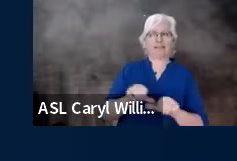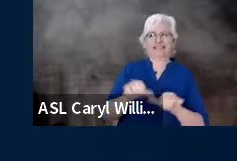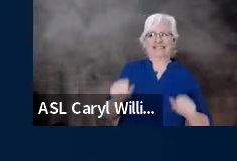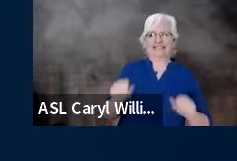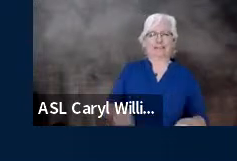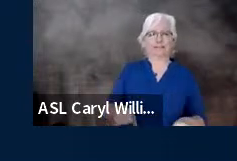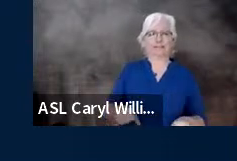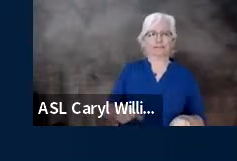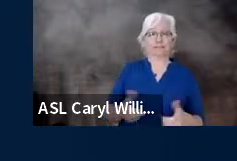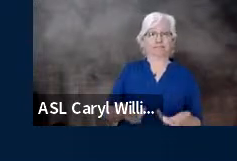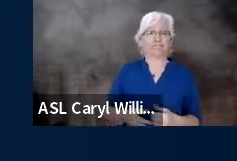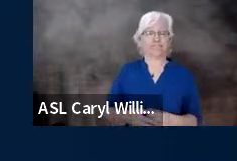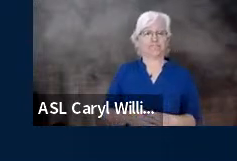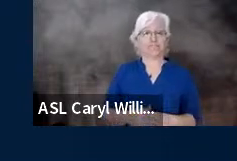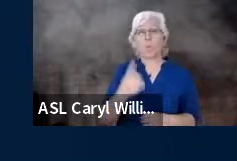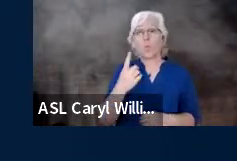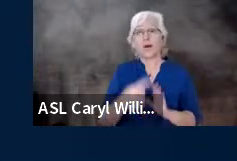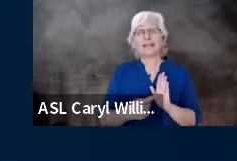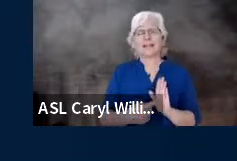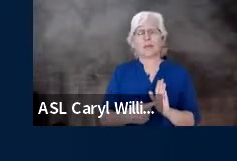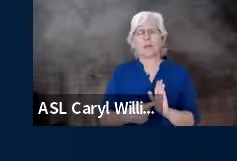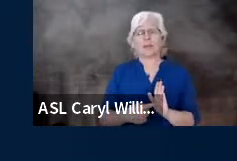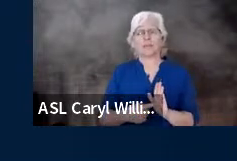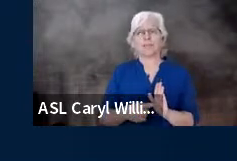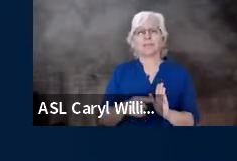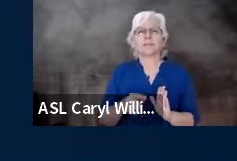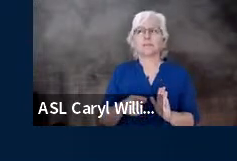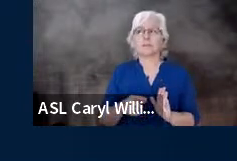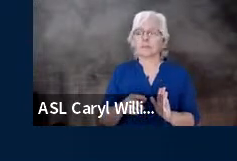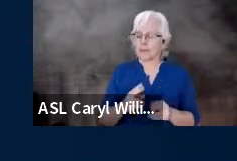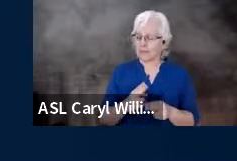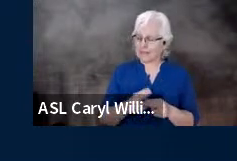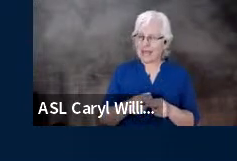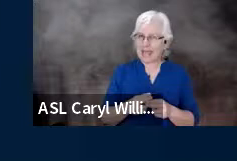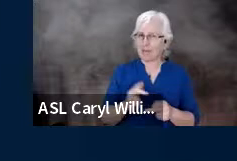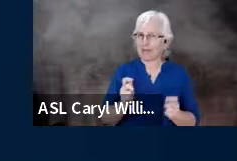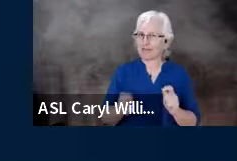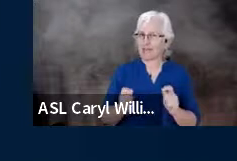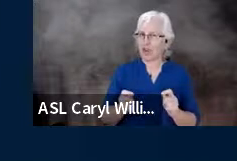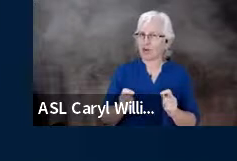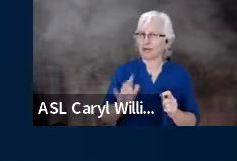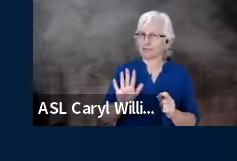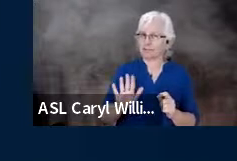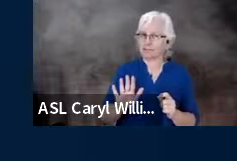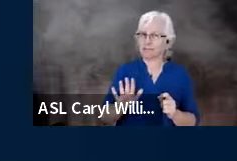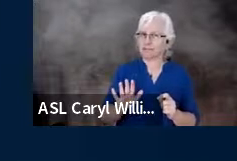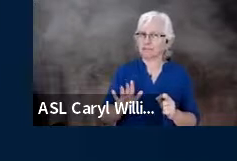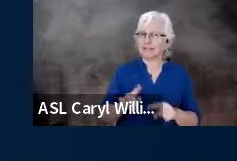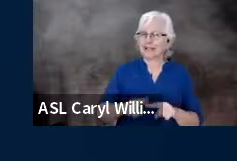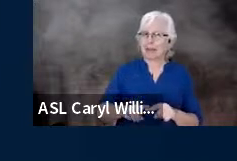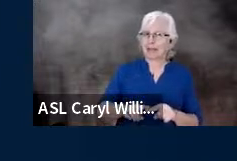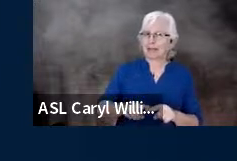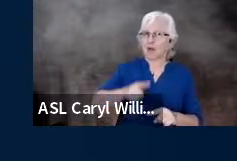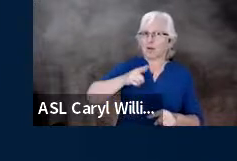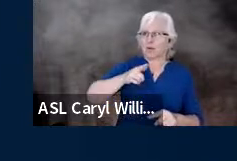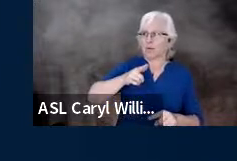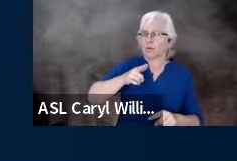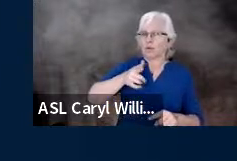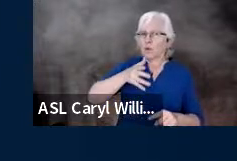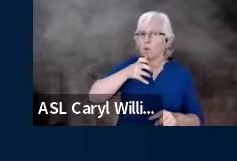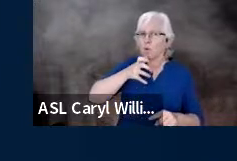one example of that, and the name of it has varied depending on, who's talking about